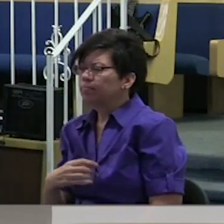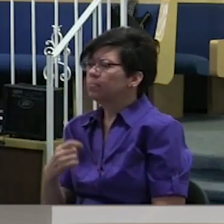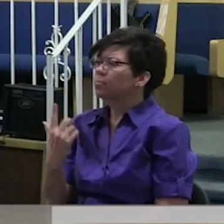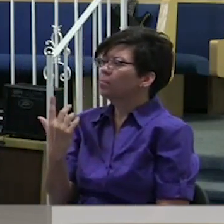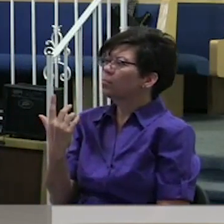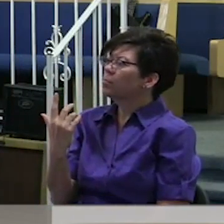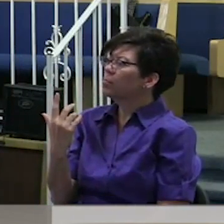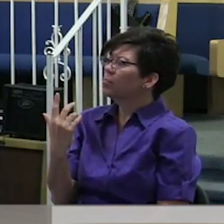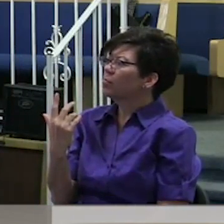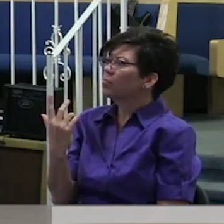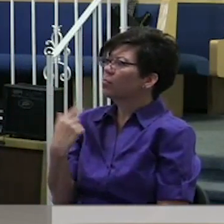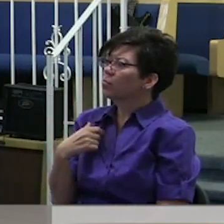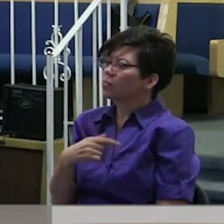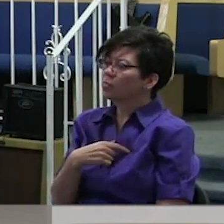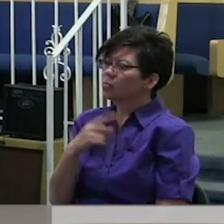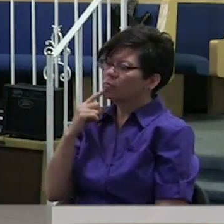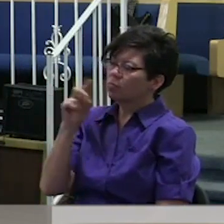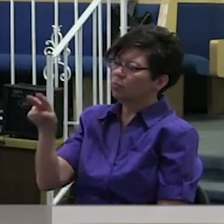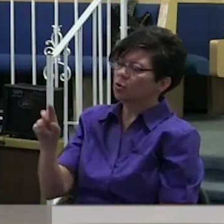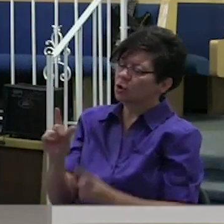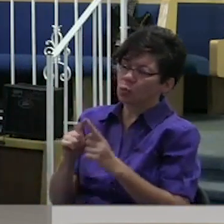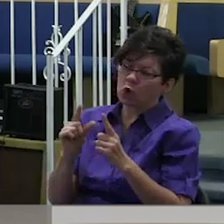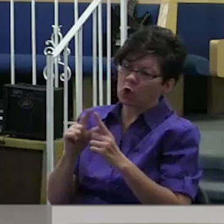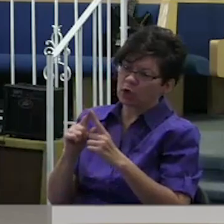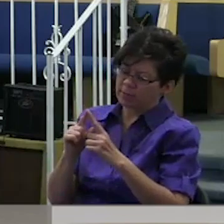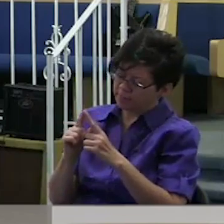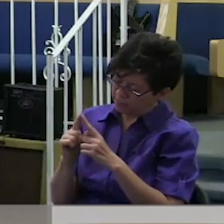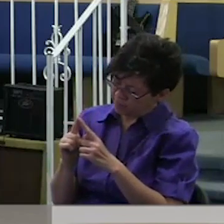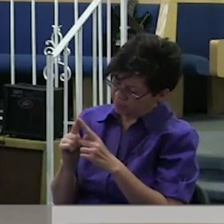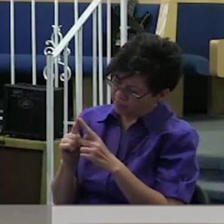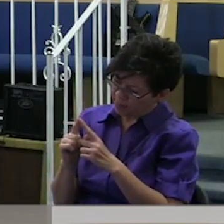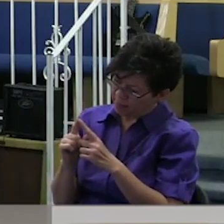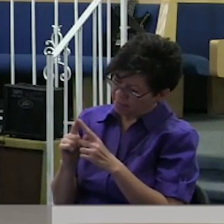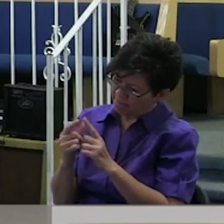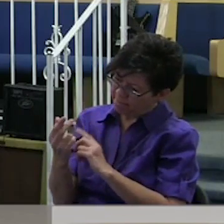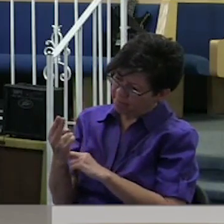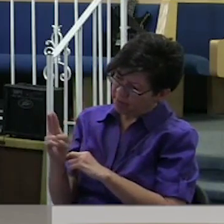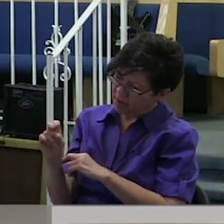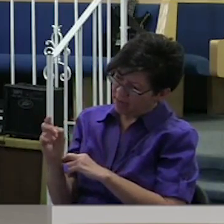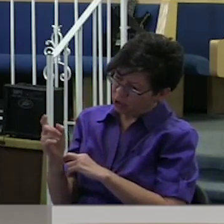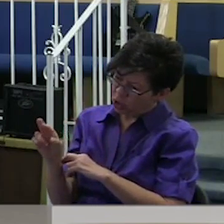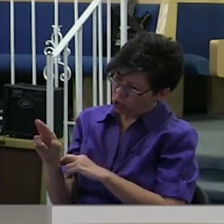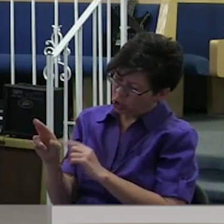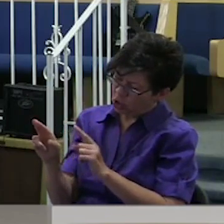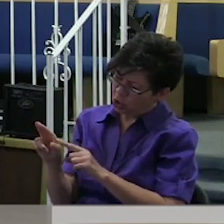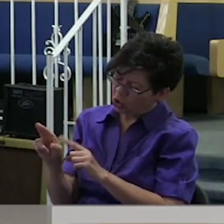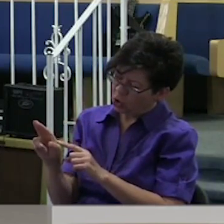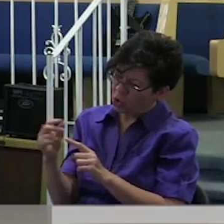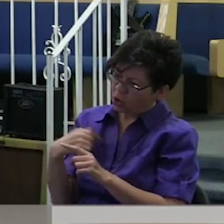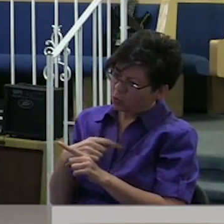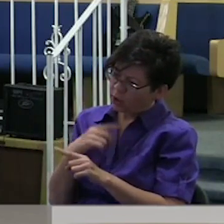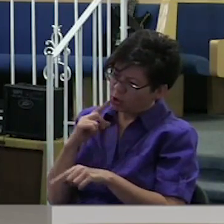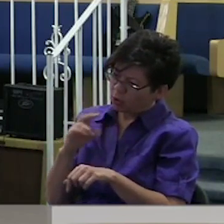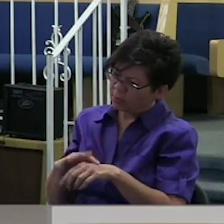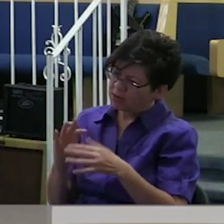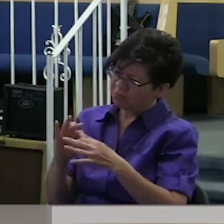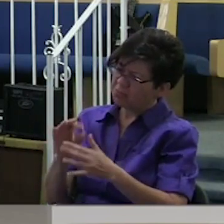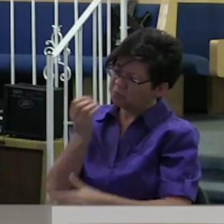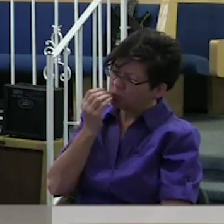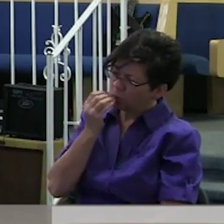When we take a look at the word hunger, we normally would associate it with